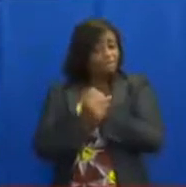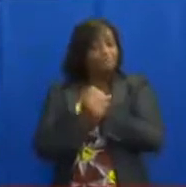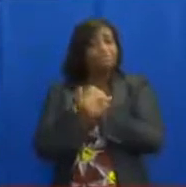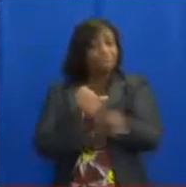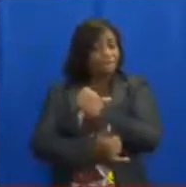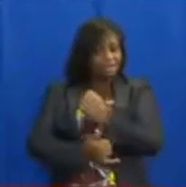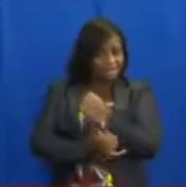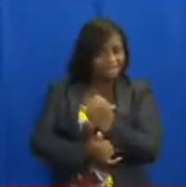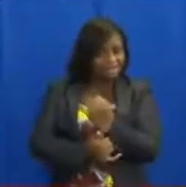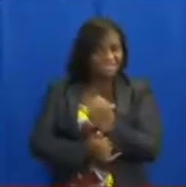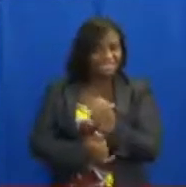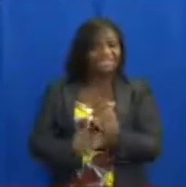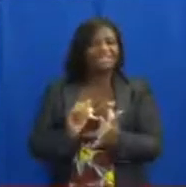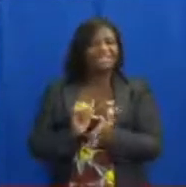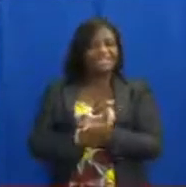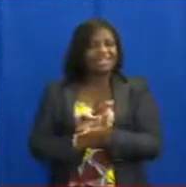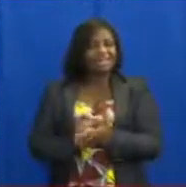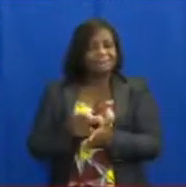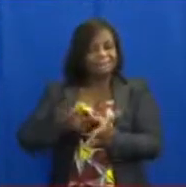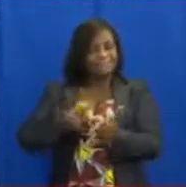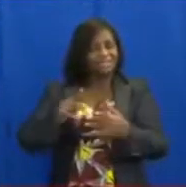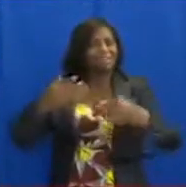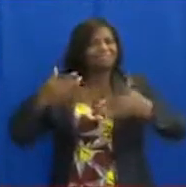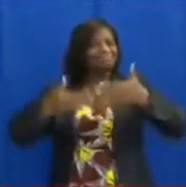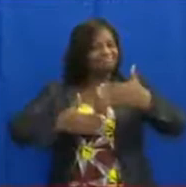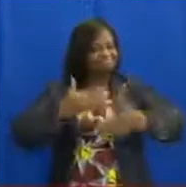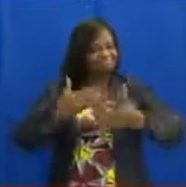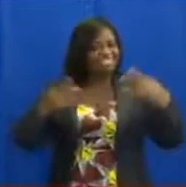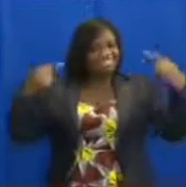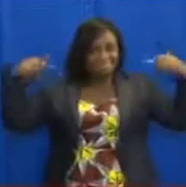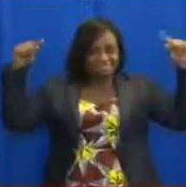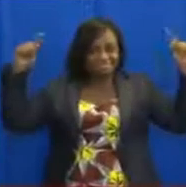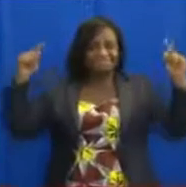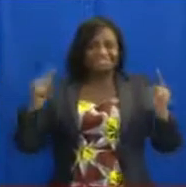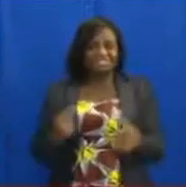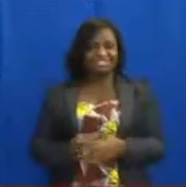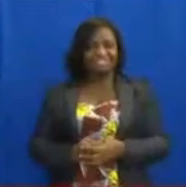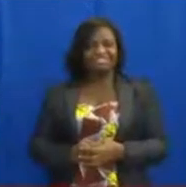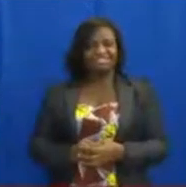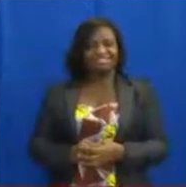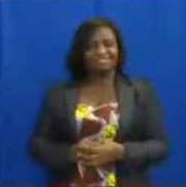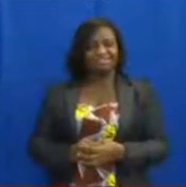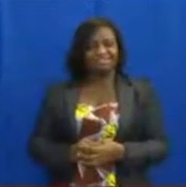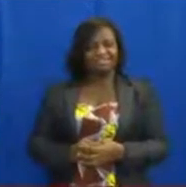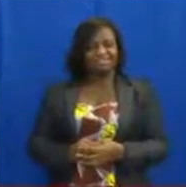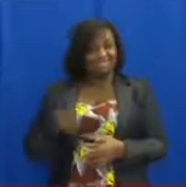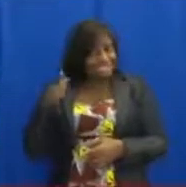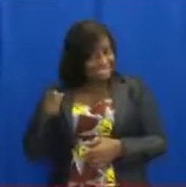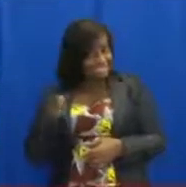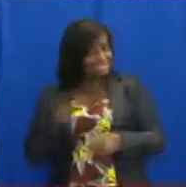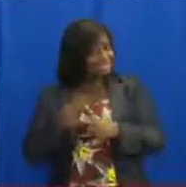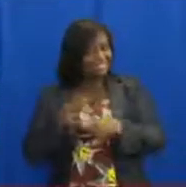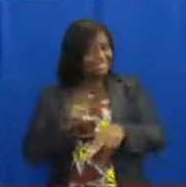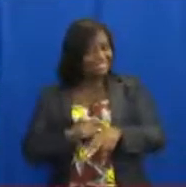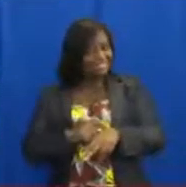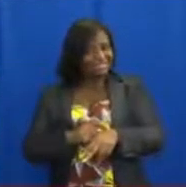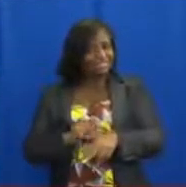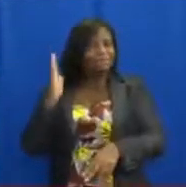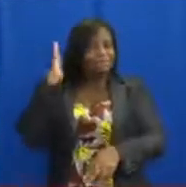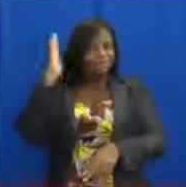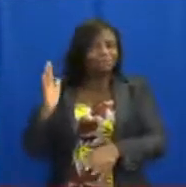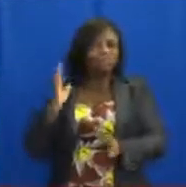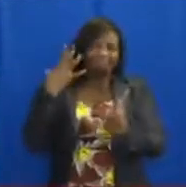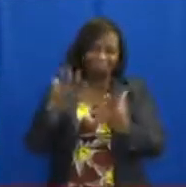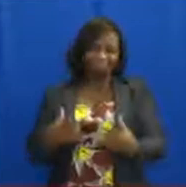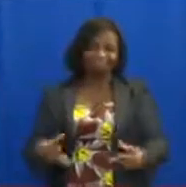beloved country of ours back onto the path of progress and prosperity. This too